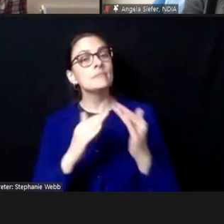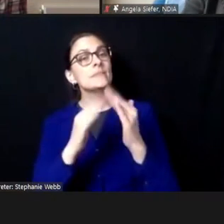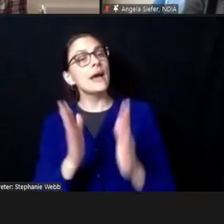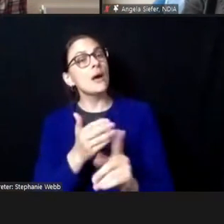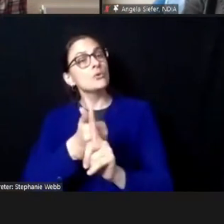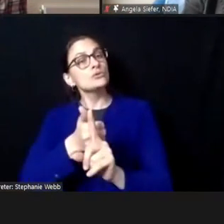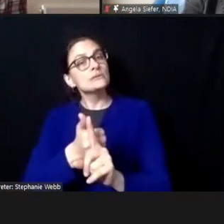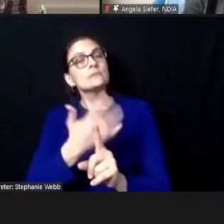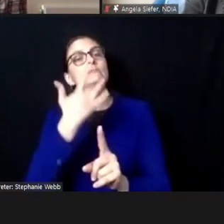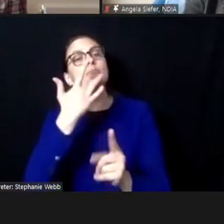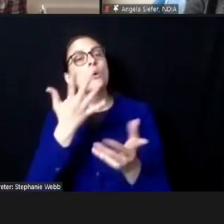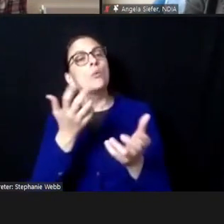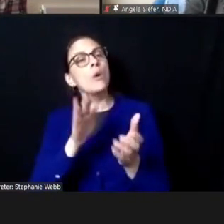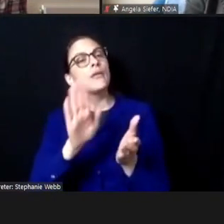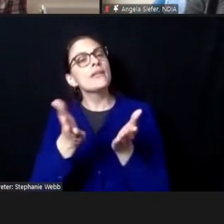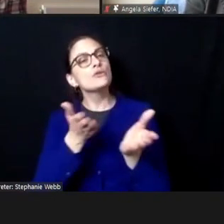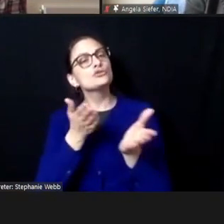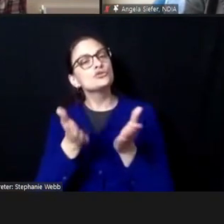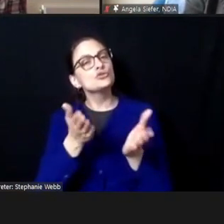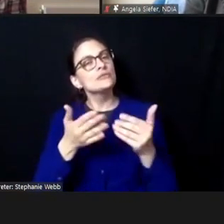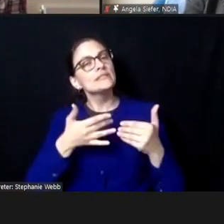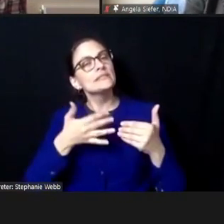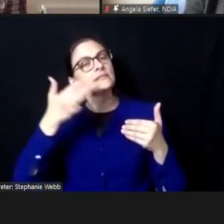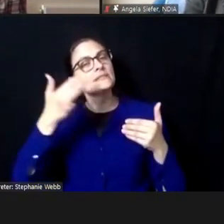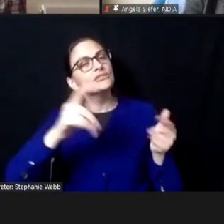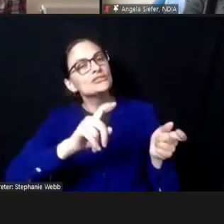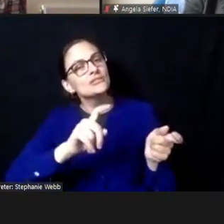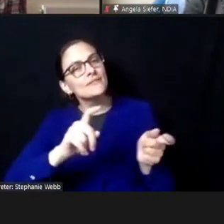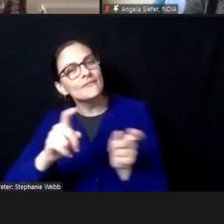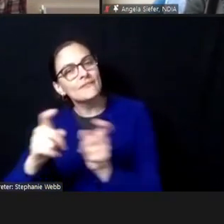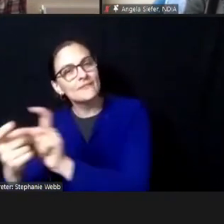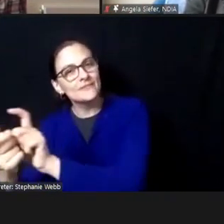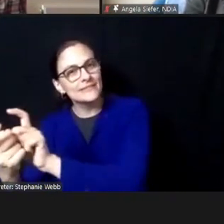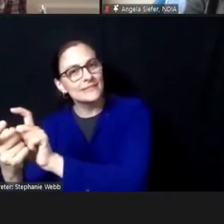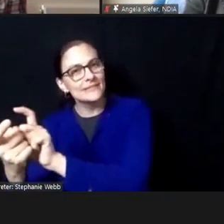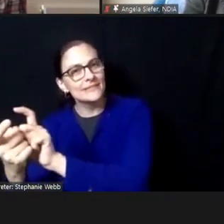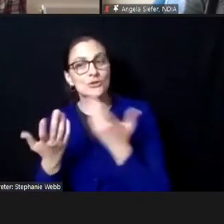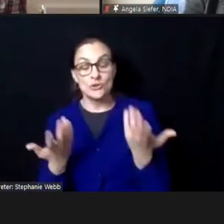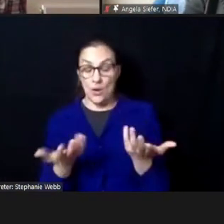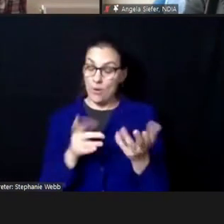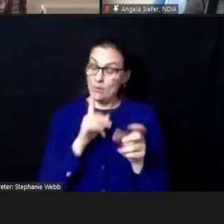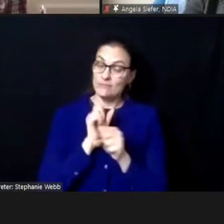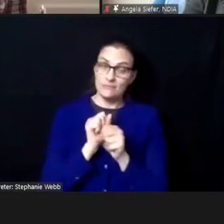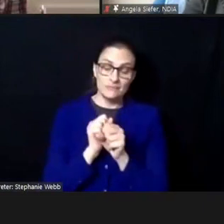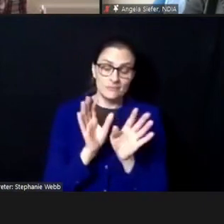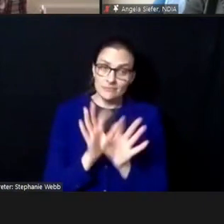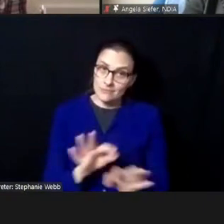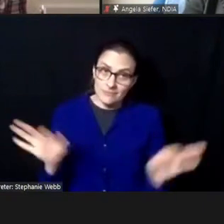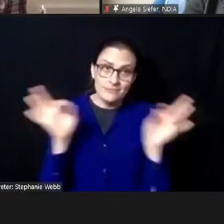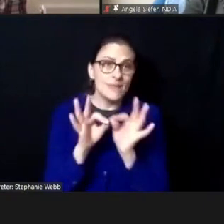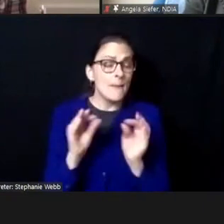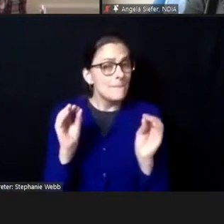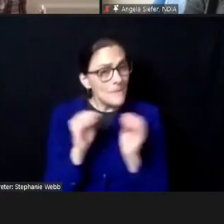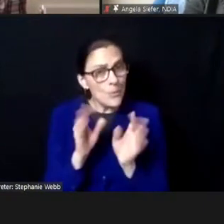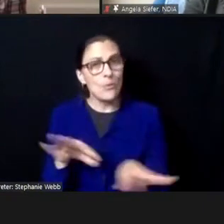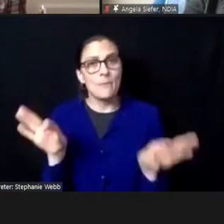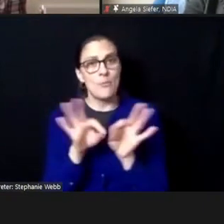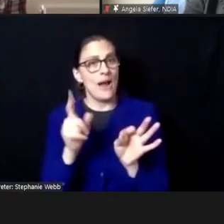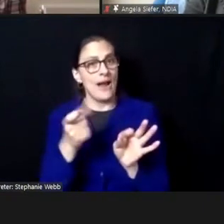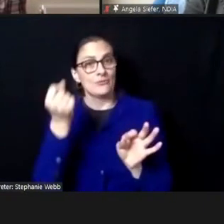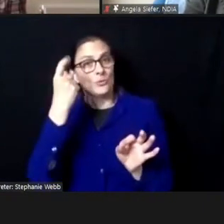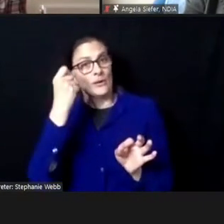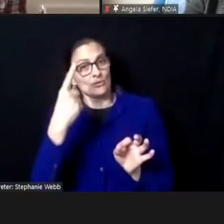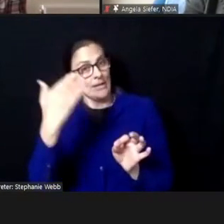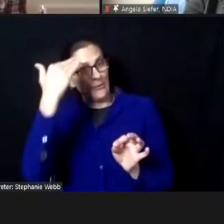what type of service they have over time. And so it's even more important to understand the difference in those introductory rates, how long they